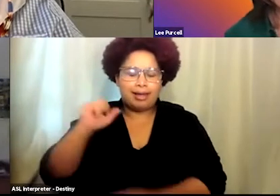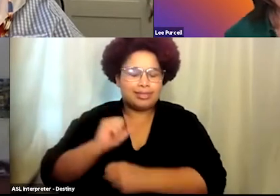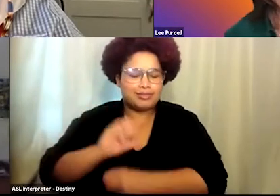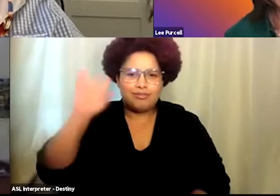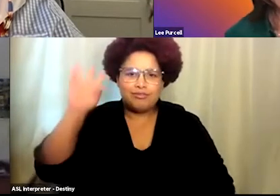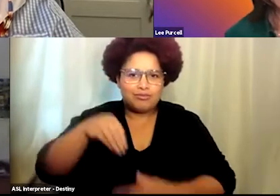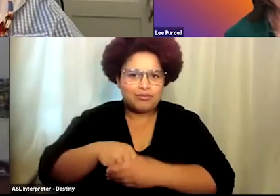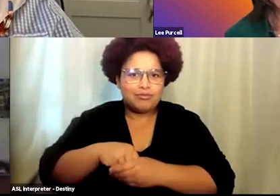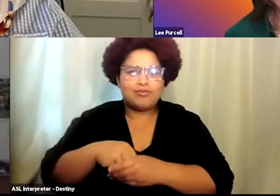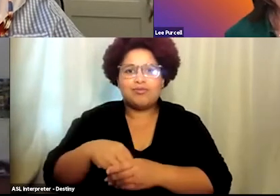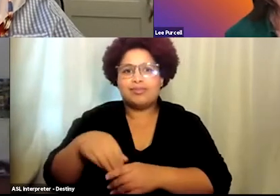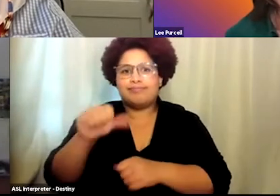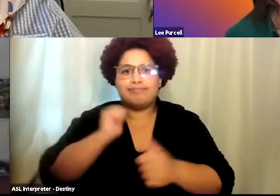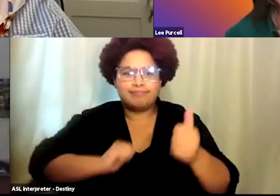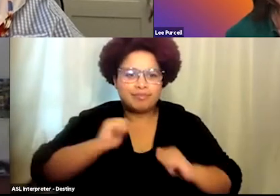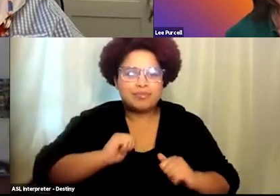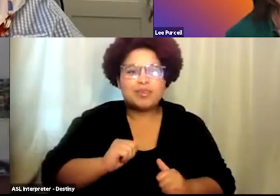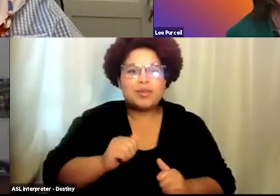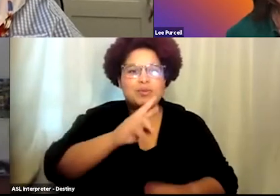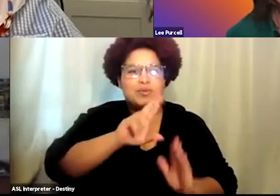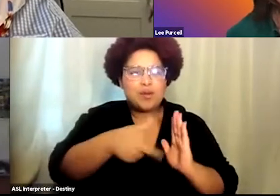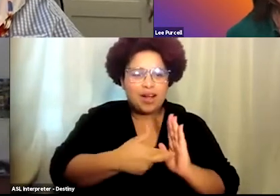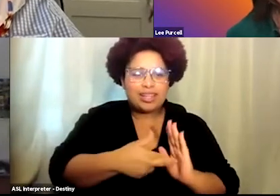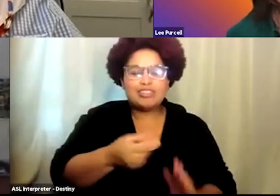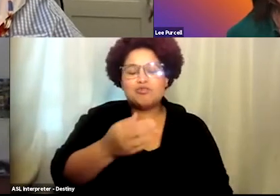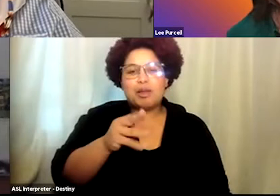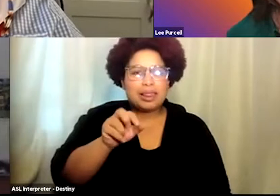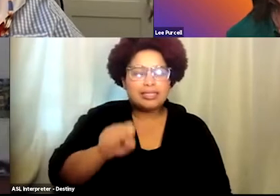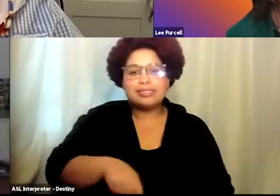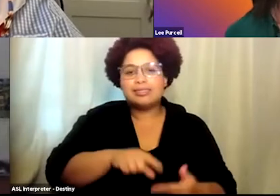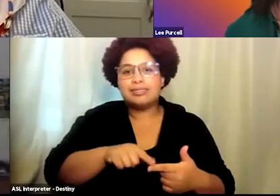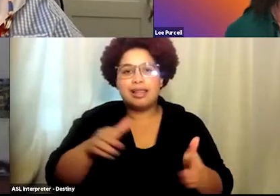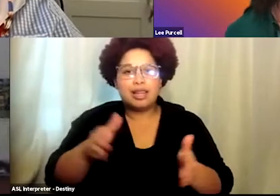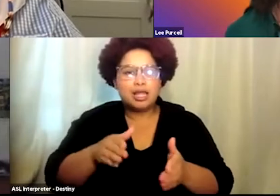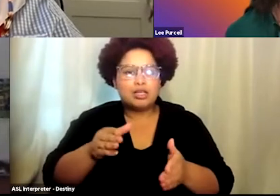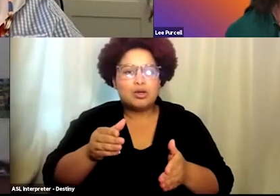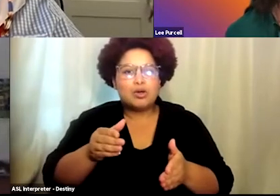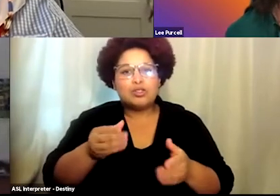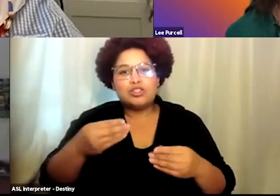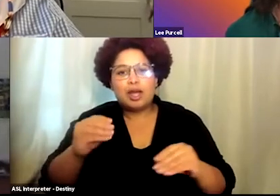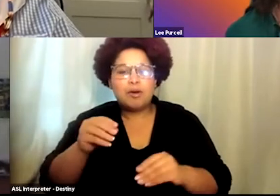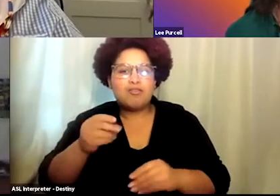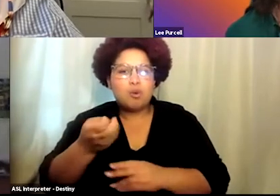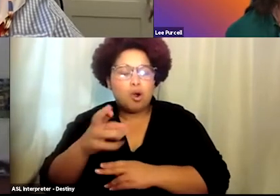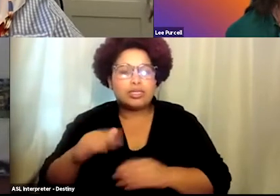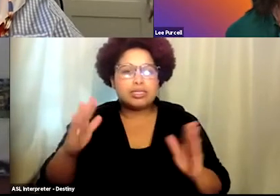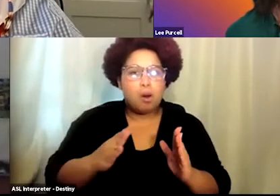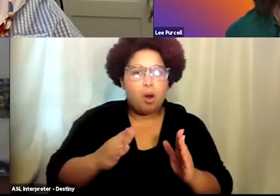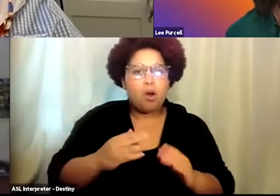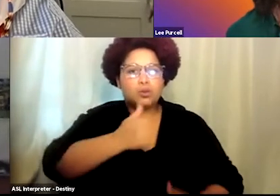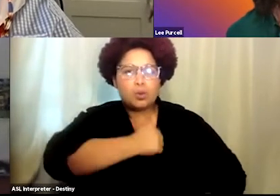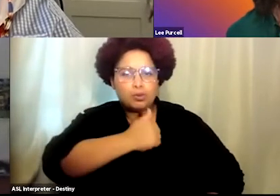in Gremlins, which was a personal favorite of mine, Little Shop of Horrors, Small Soldiers. Jackie does so much